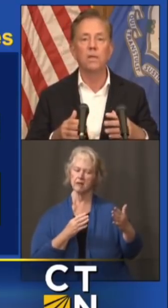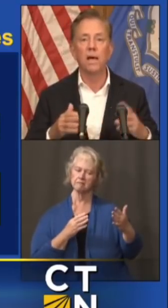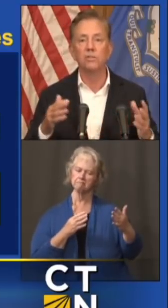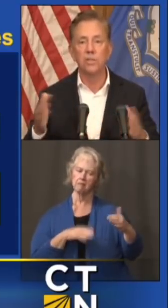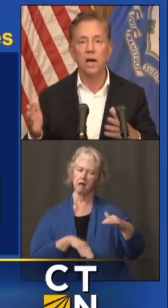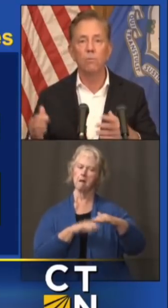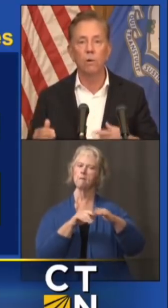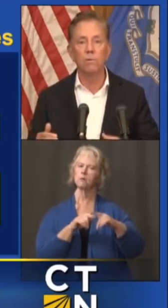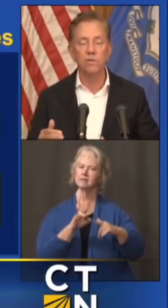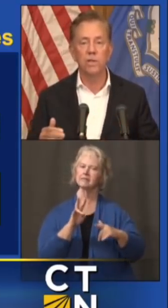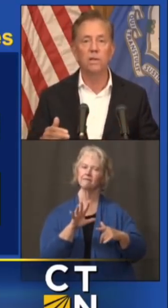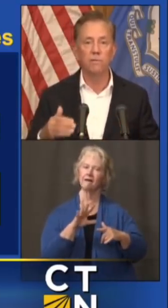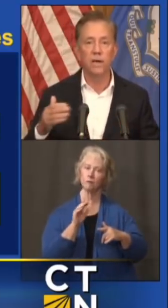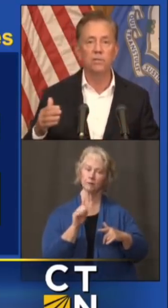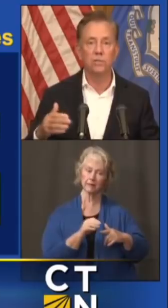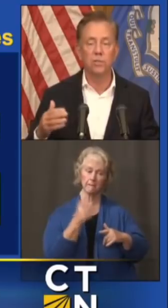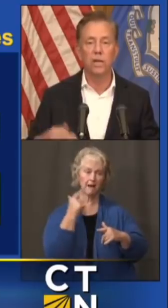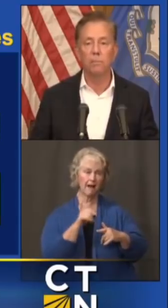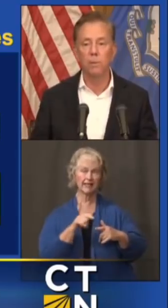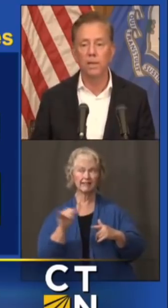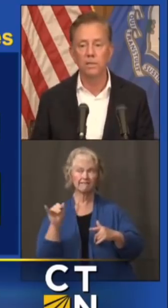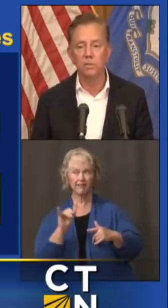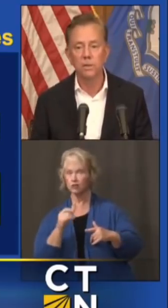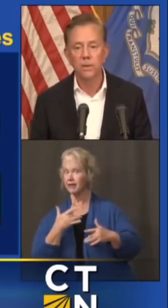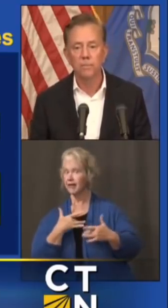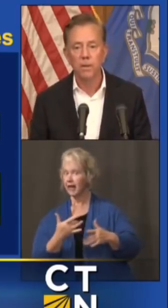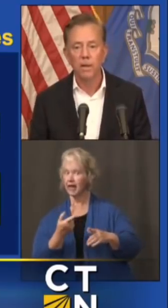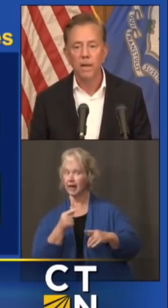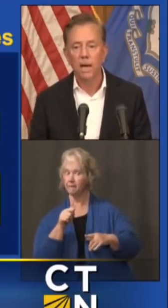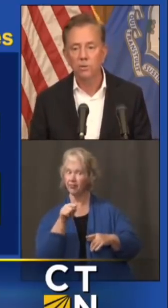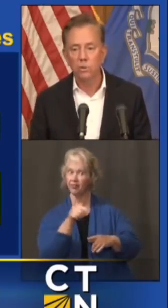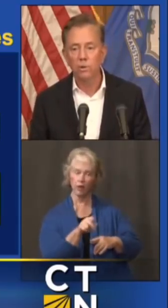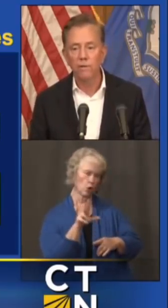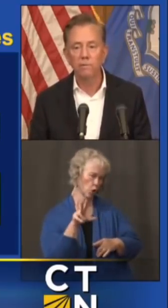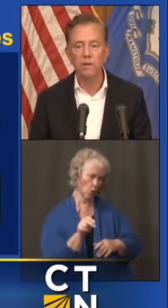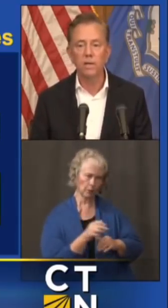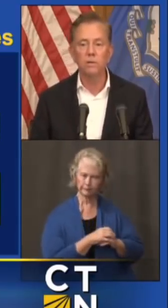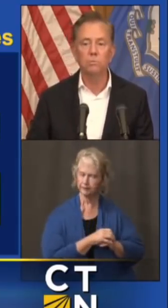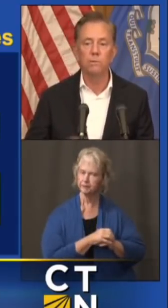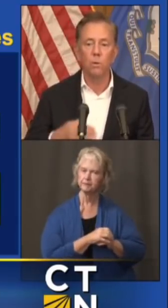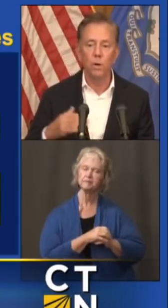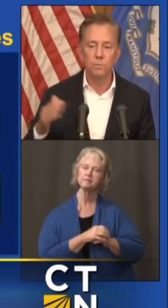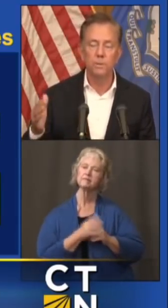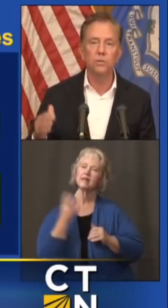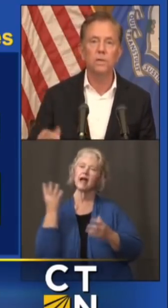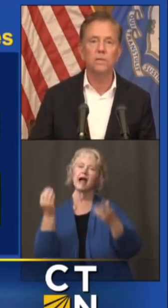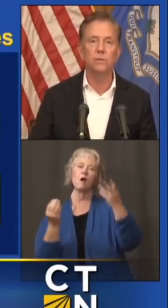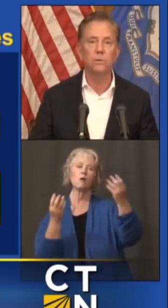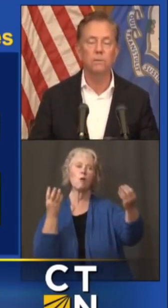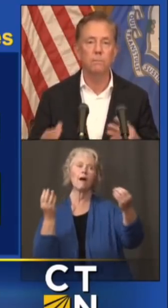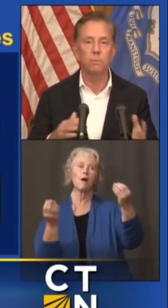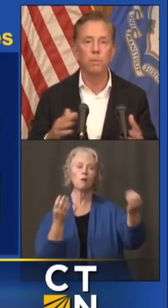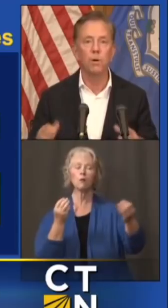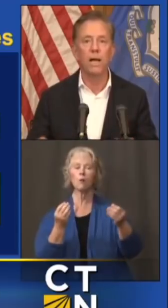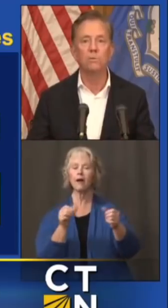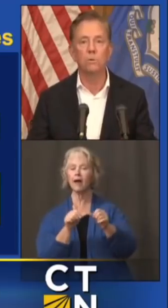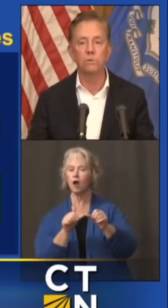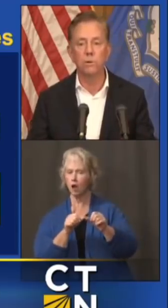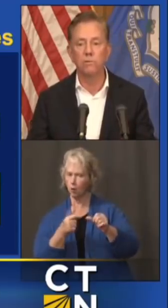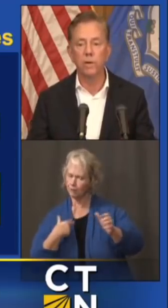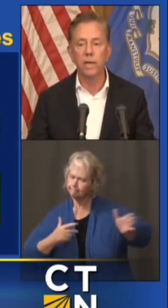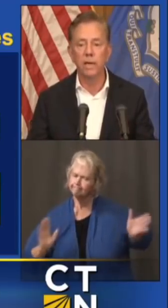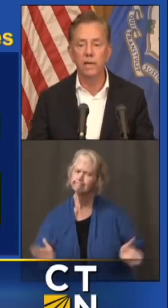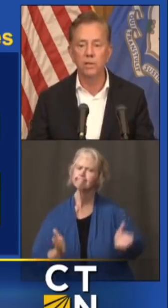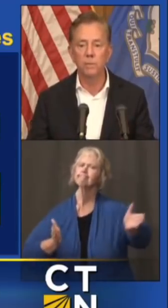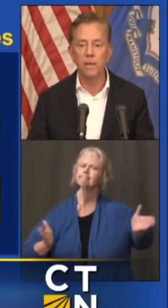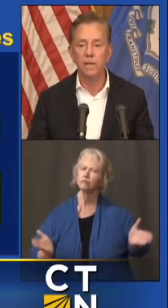because that is not where we've seen the infections taking place. Outdoor event venues, we've always been trying to promote outdoors